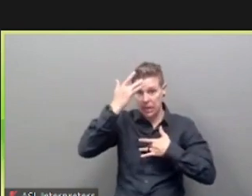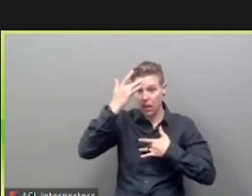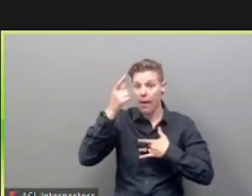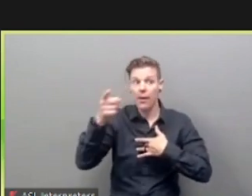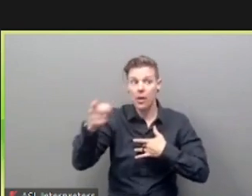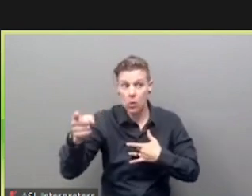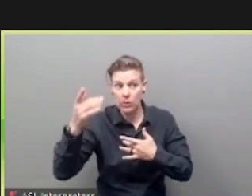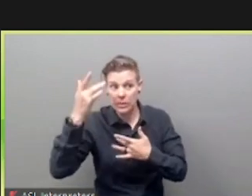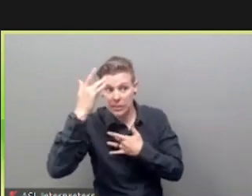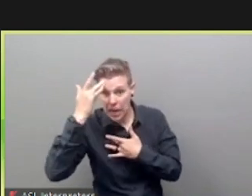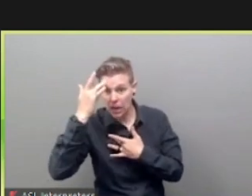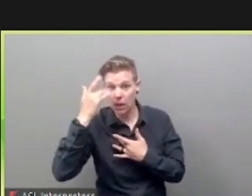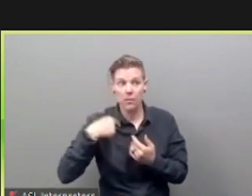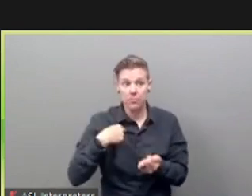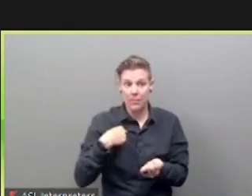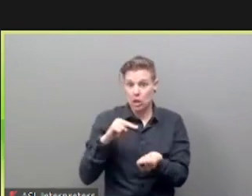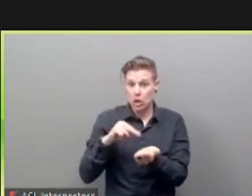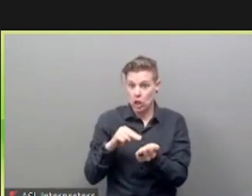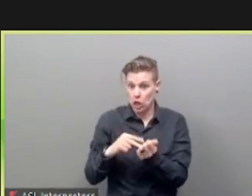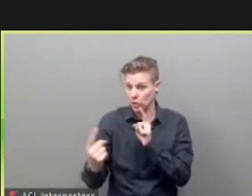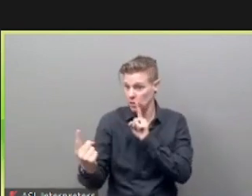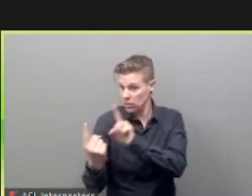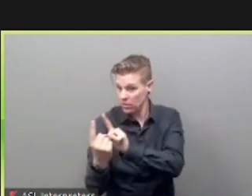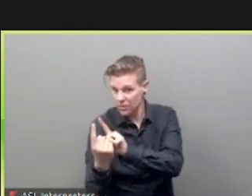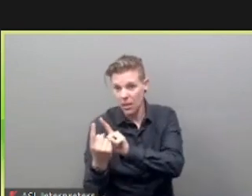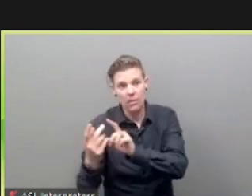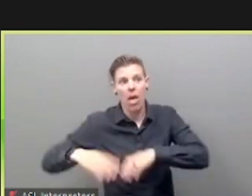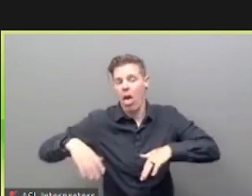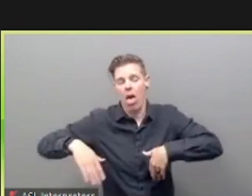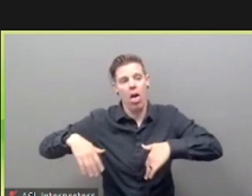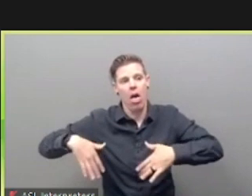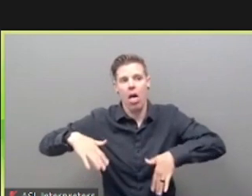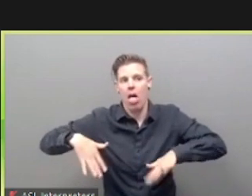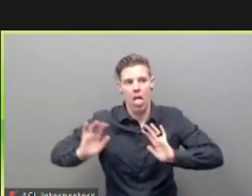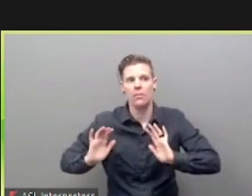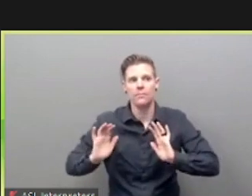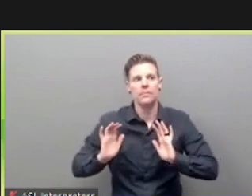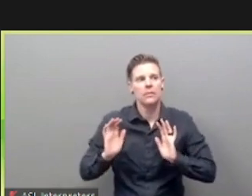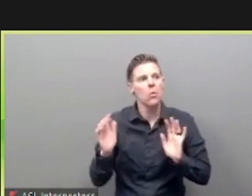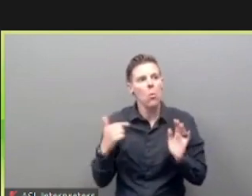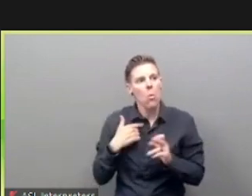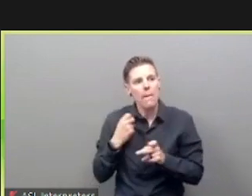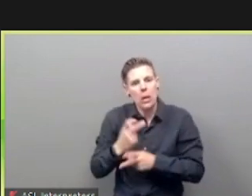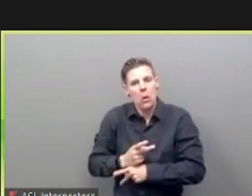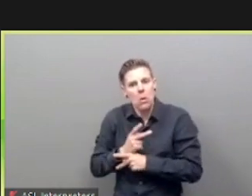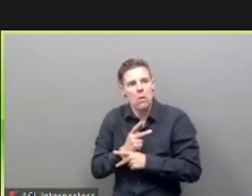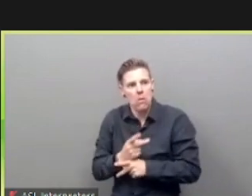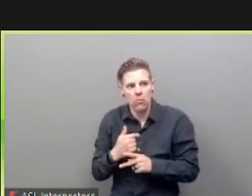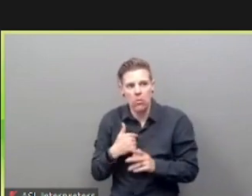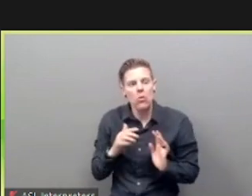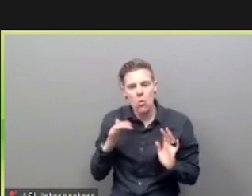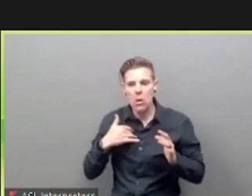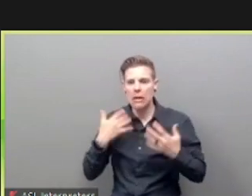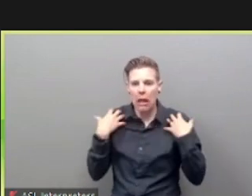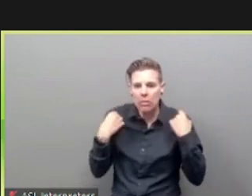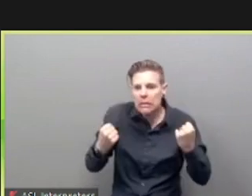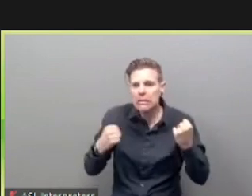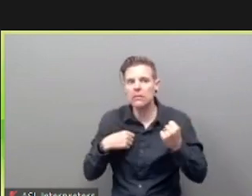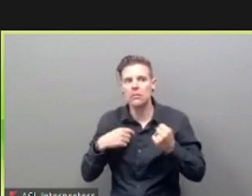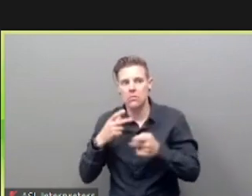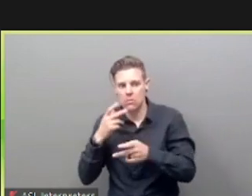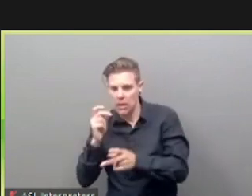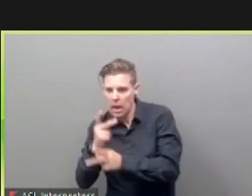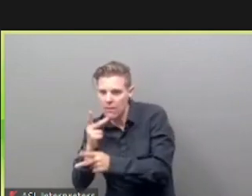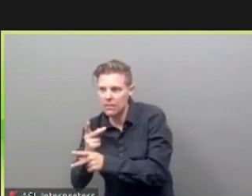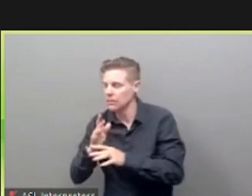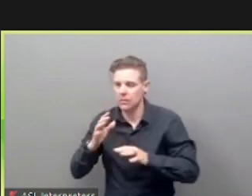to go to that yet. Capacity of our staff is insufficient to maintain all of the patient care and all the beds